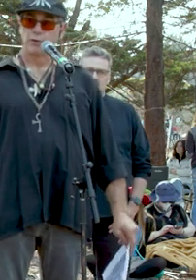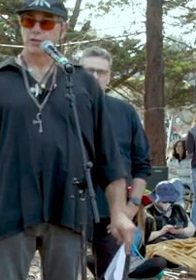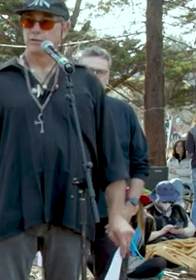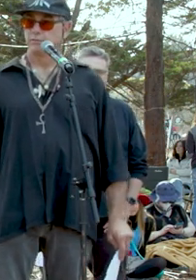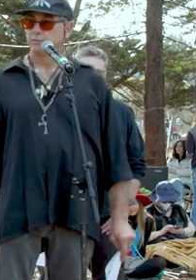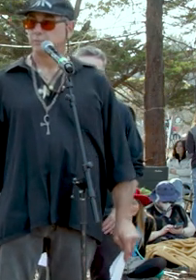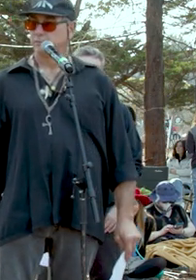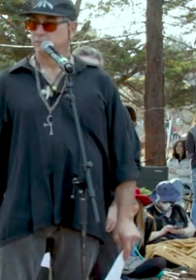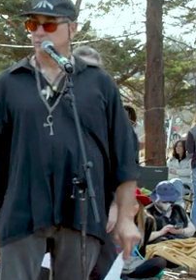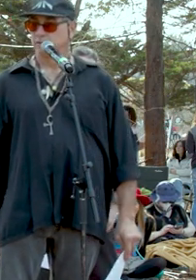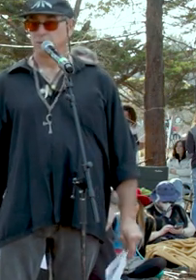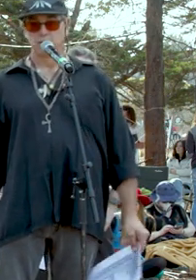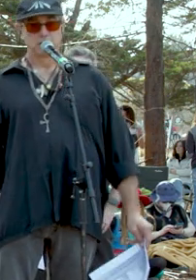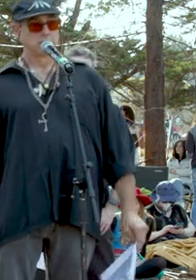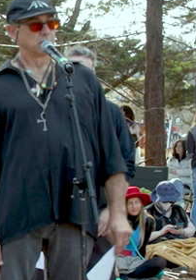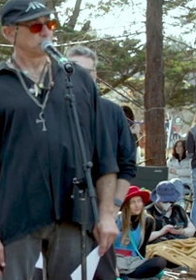Prairie.